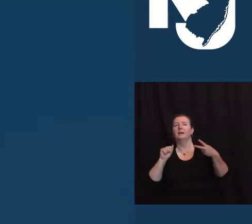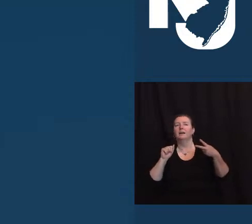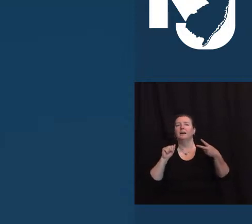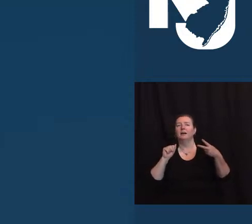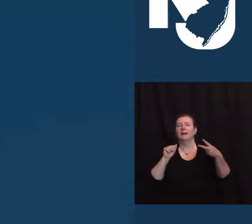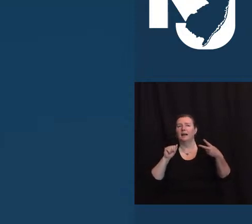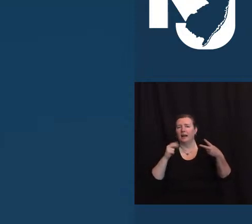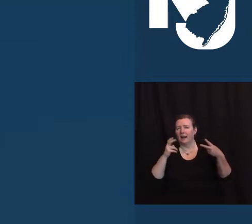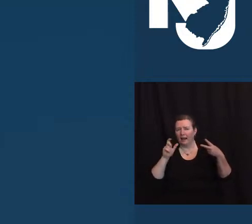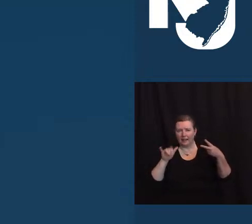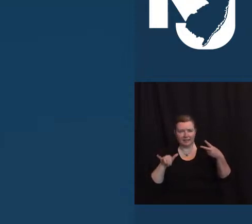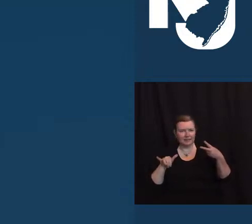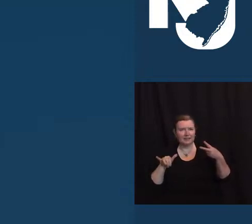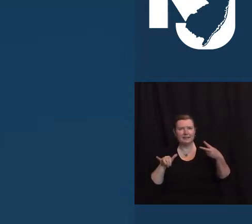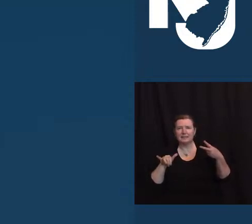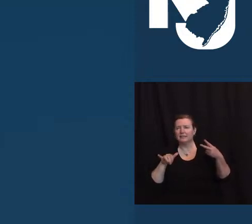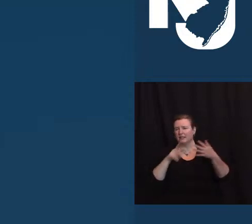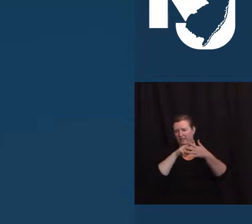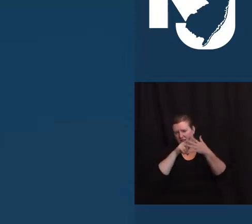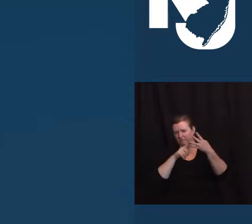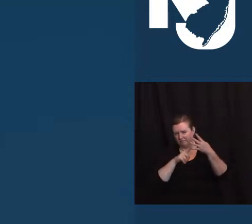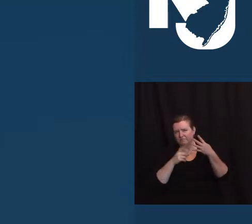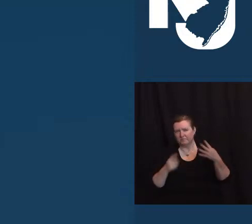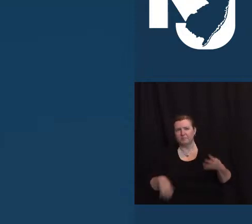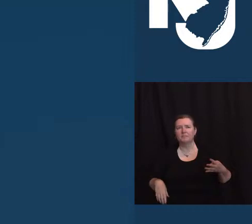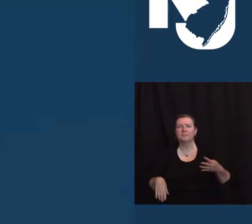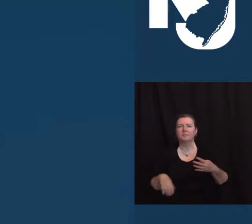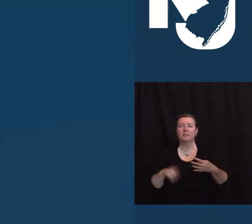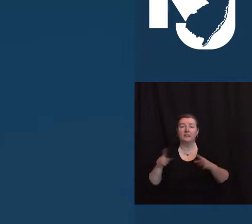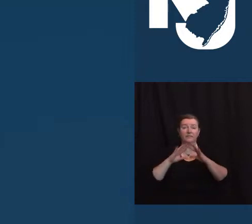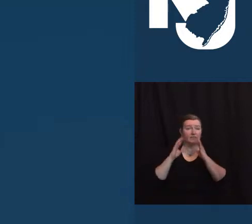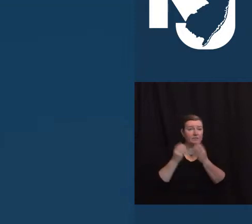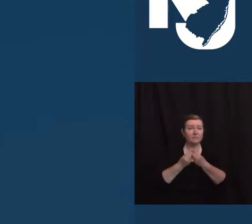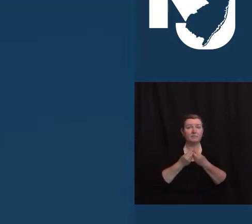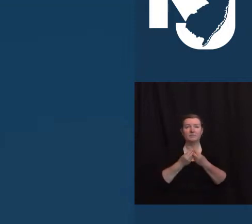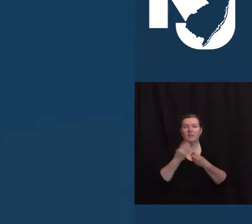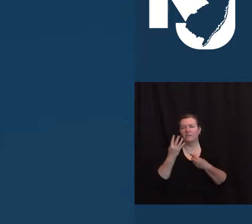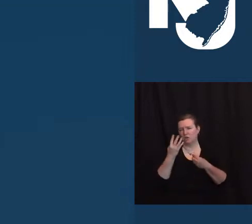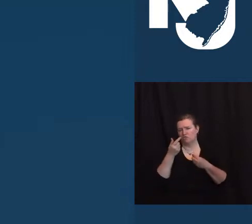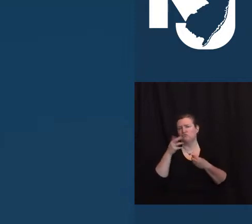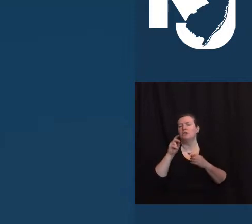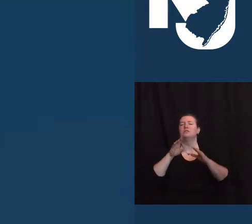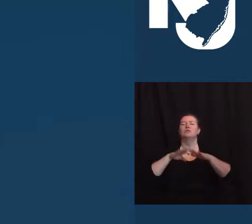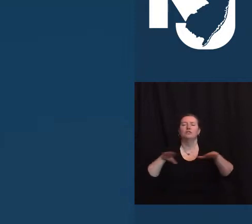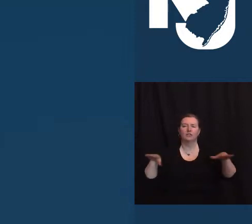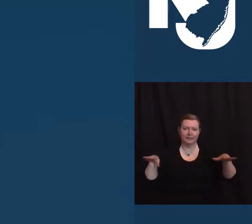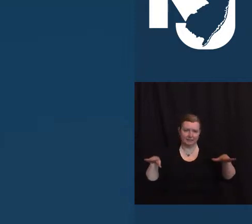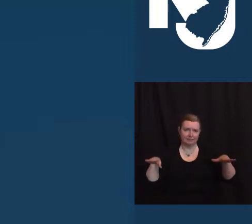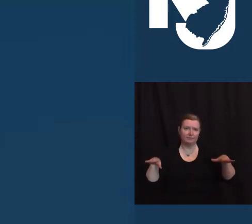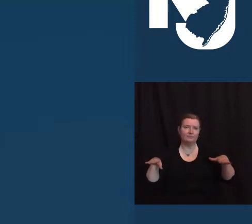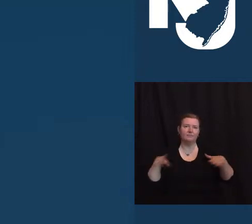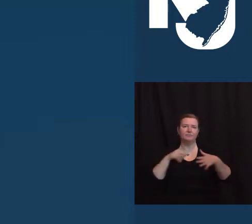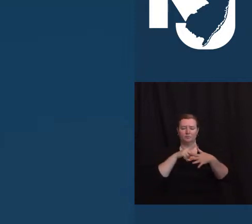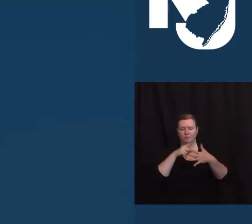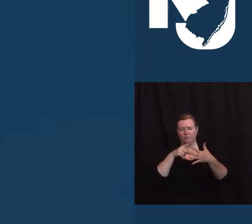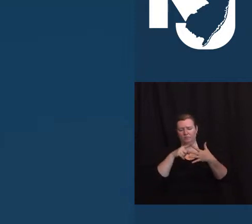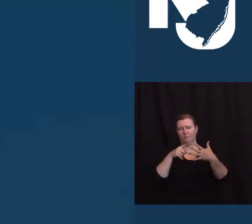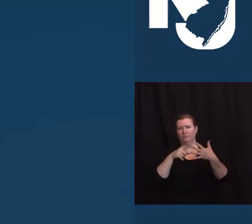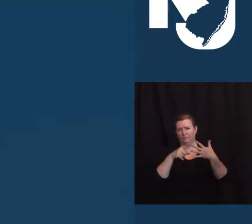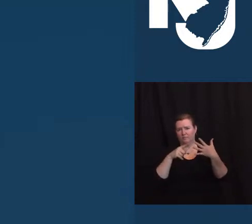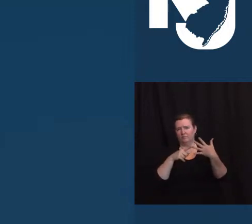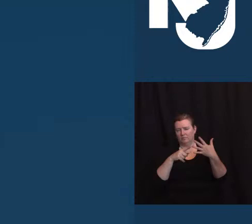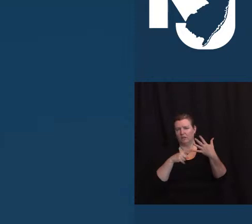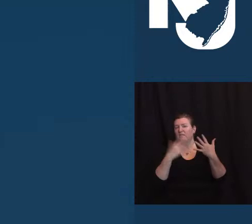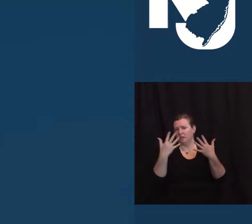just graduated from high school. Along with their families, including his 4 grandchildren, Zachary, Kylie, Gianna, and Natalie. He's